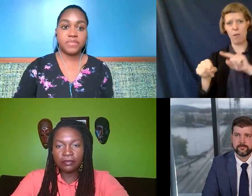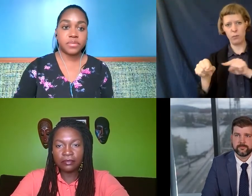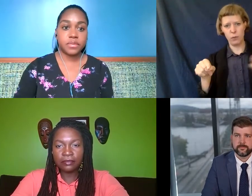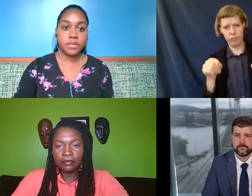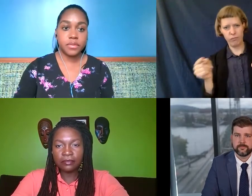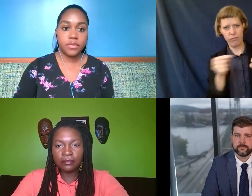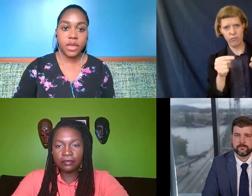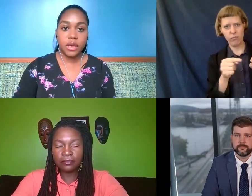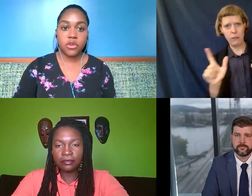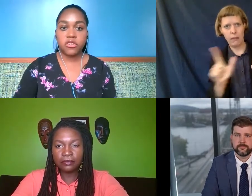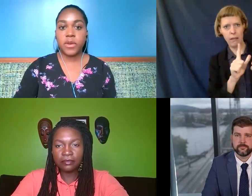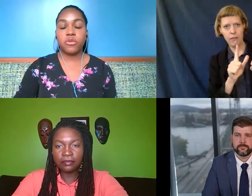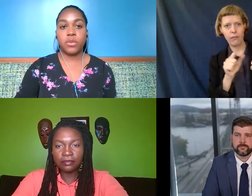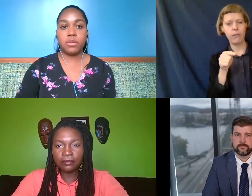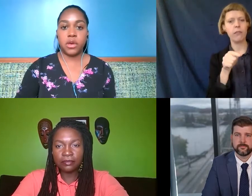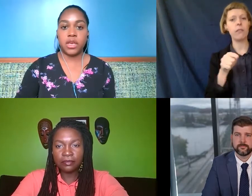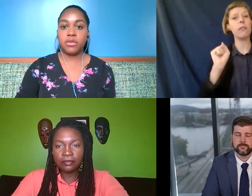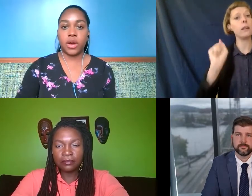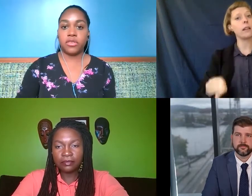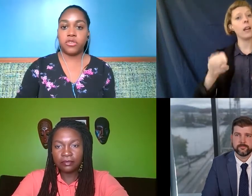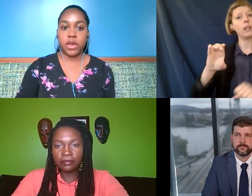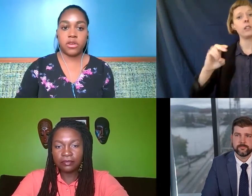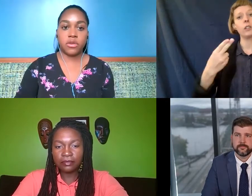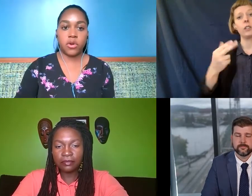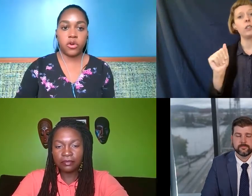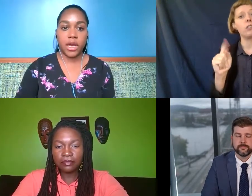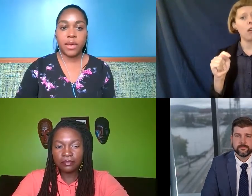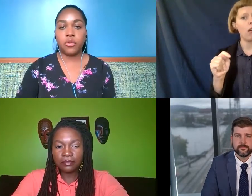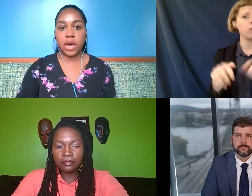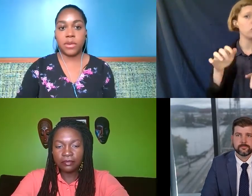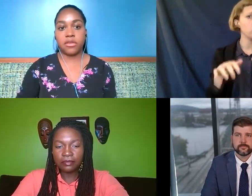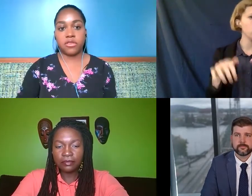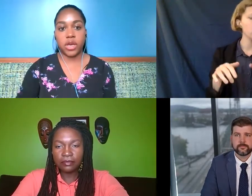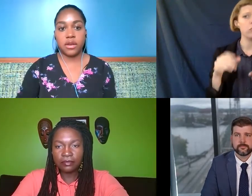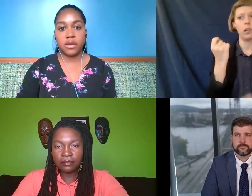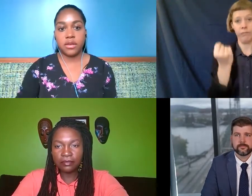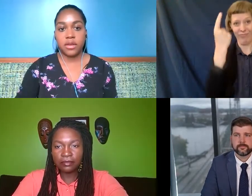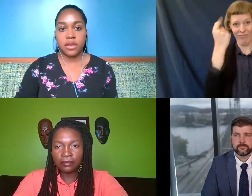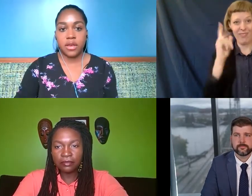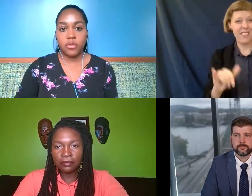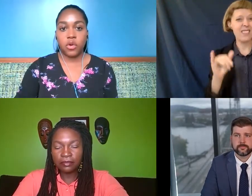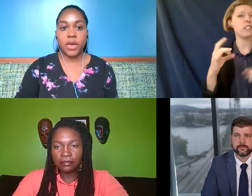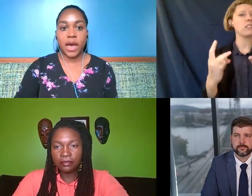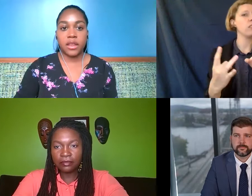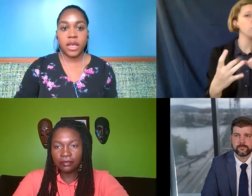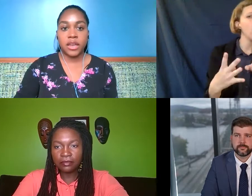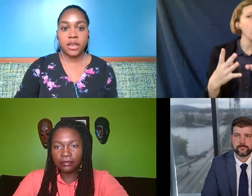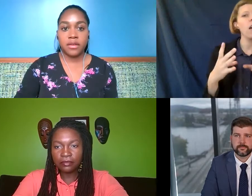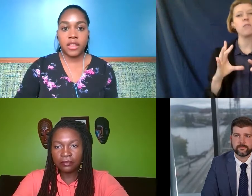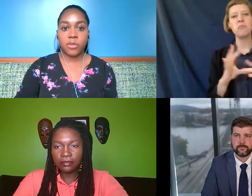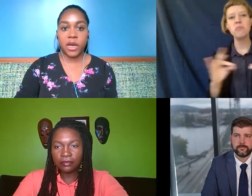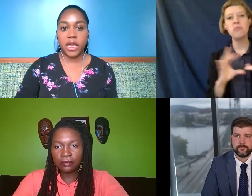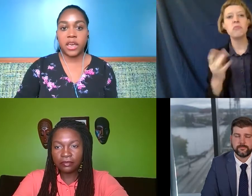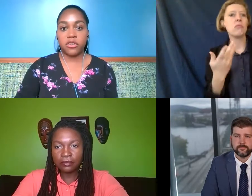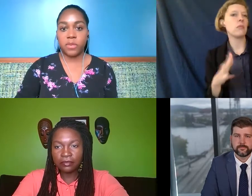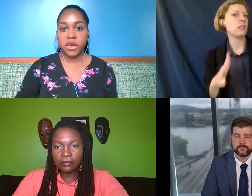questions. Participants will be muted throughout the duration of the program and will not be on screen. We will be highlighting